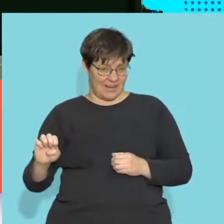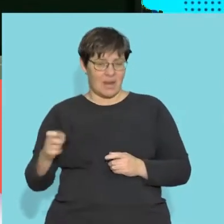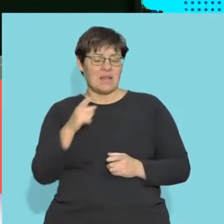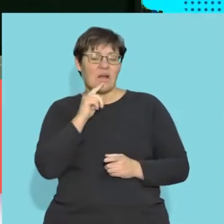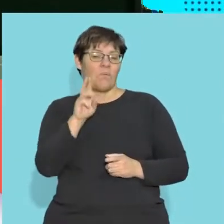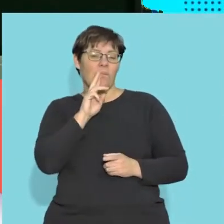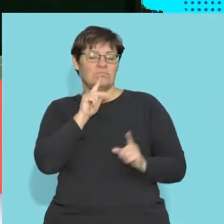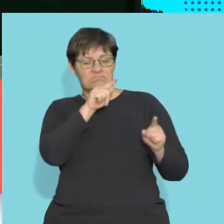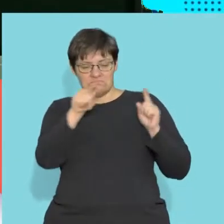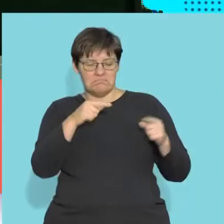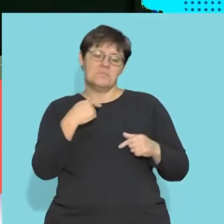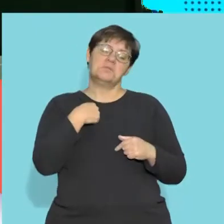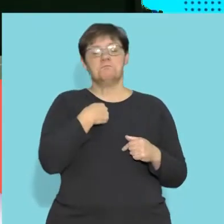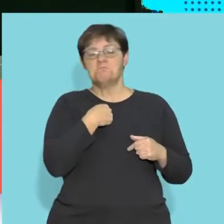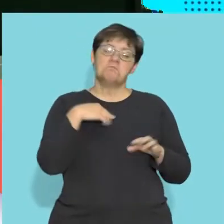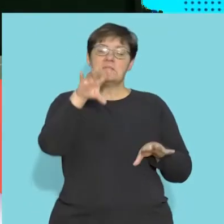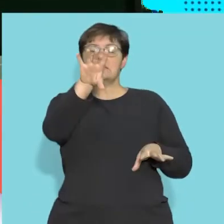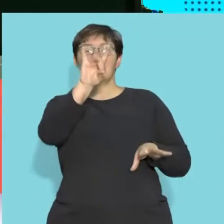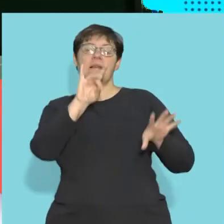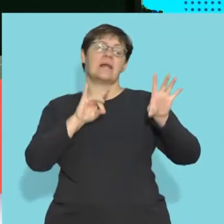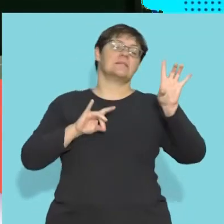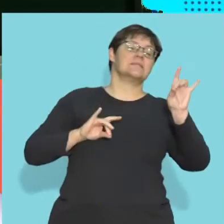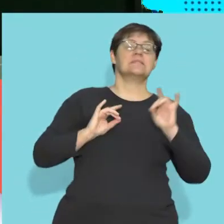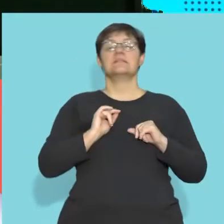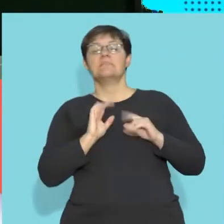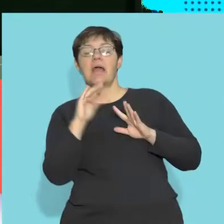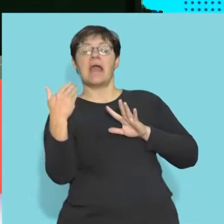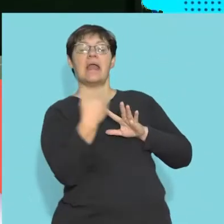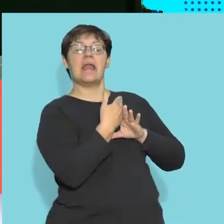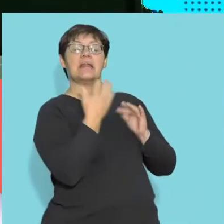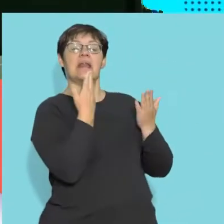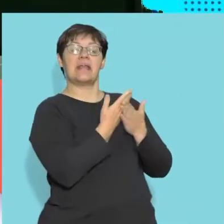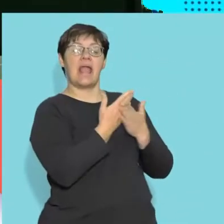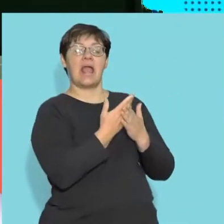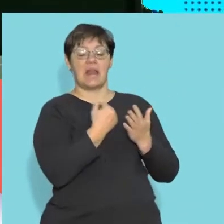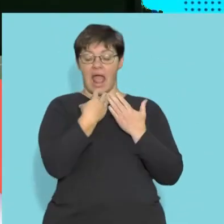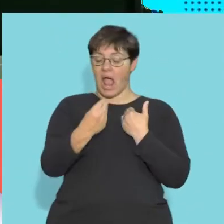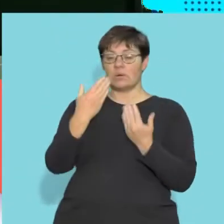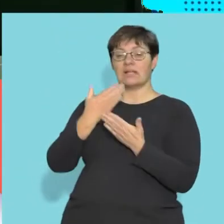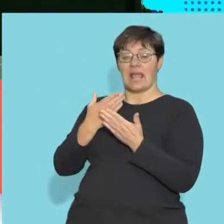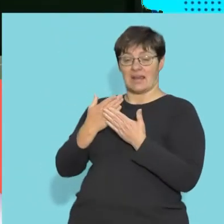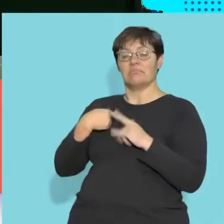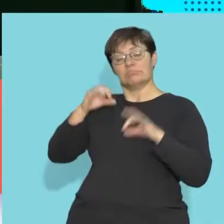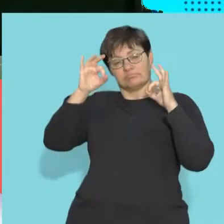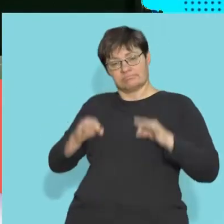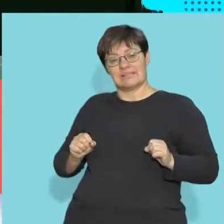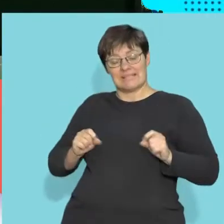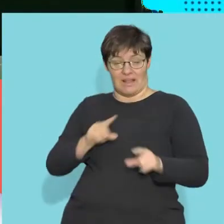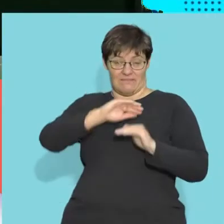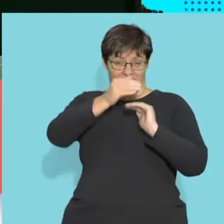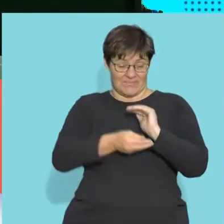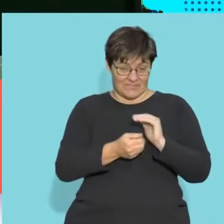and it's selectively permeable what can go in and out of a